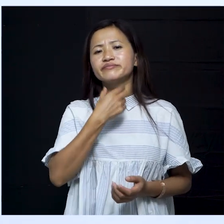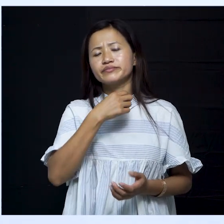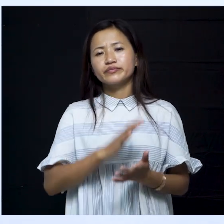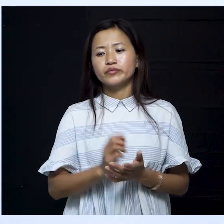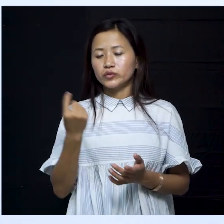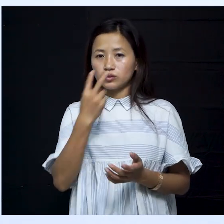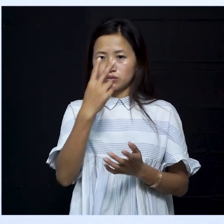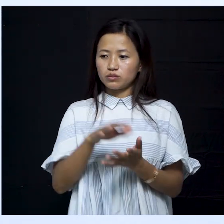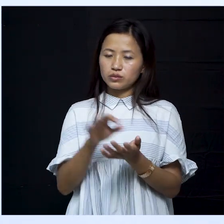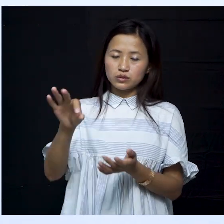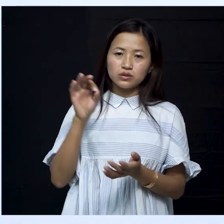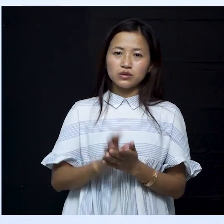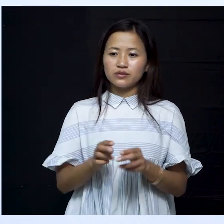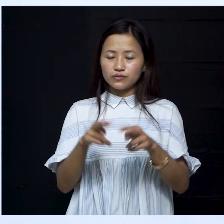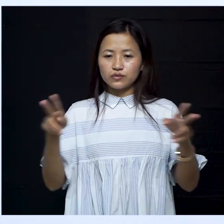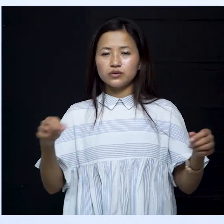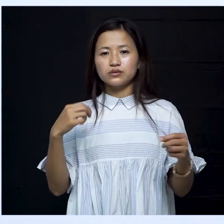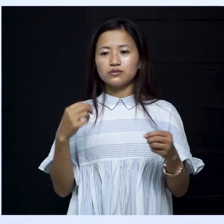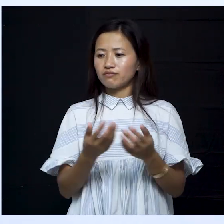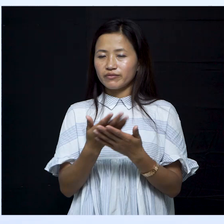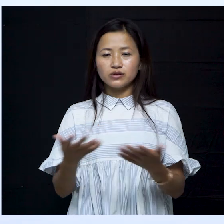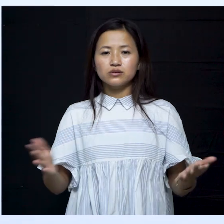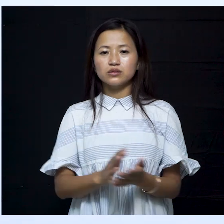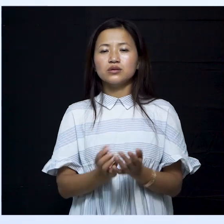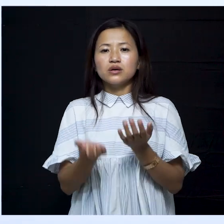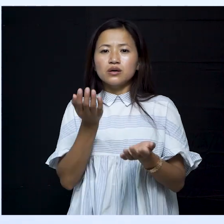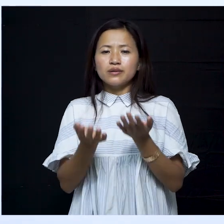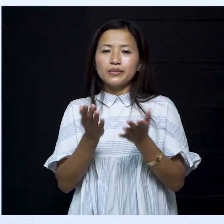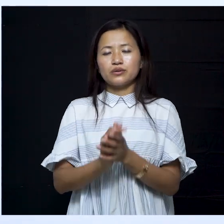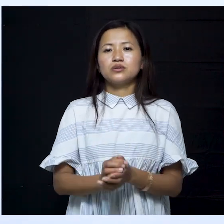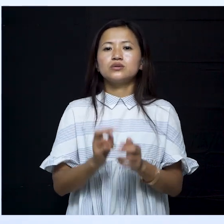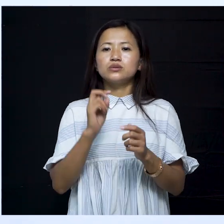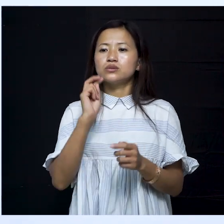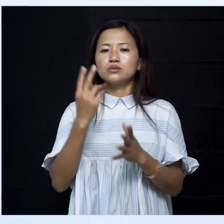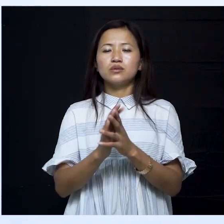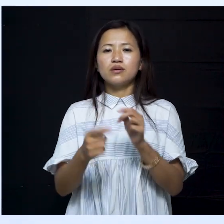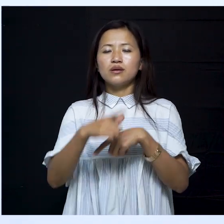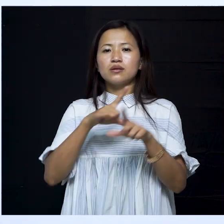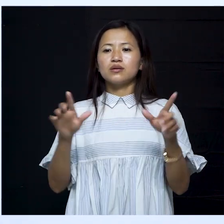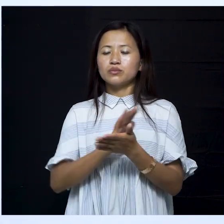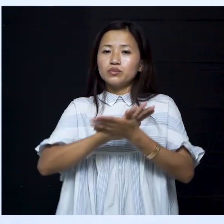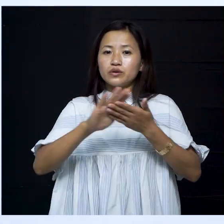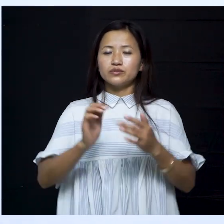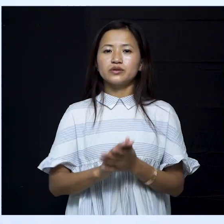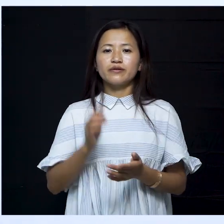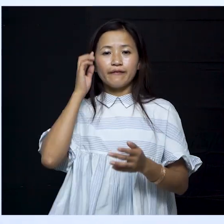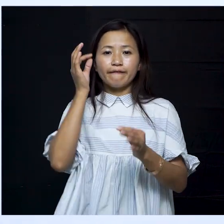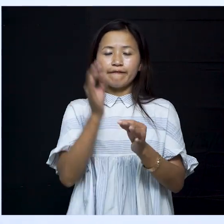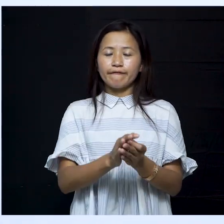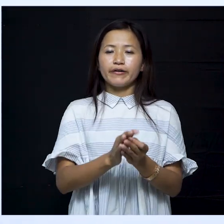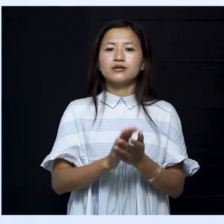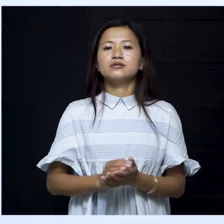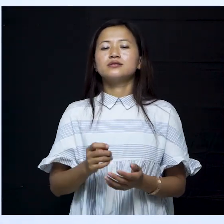brought these two different things together and compared the two languages and approves the fact that American language